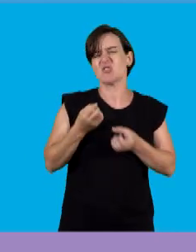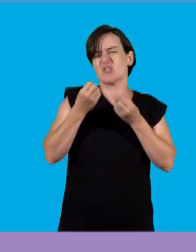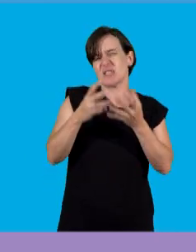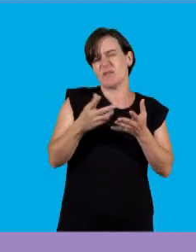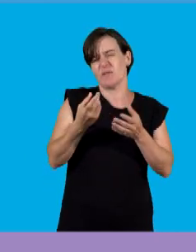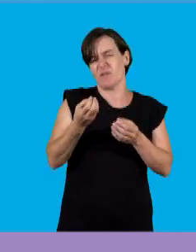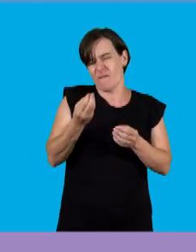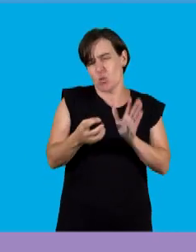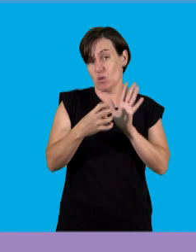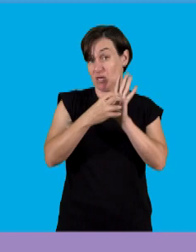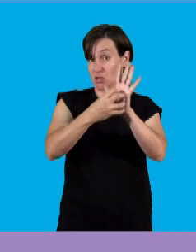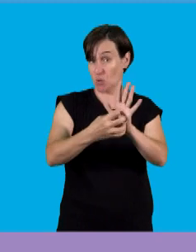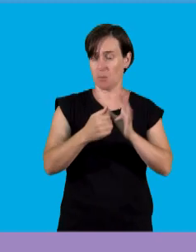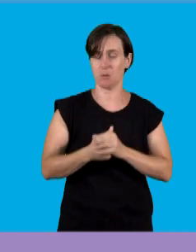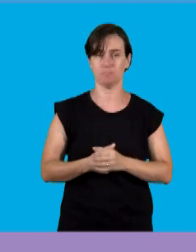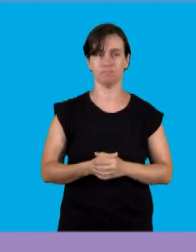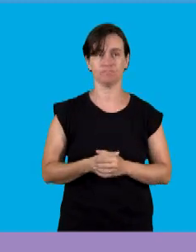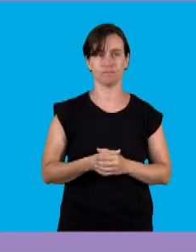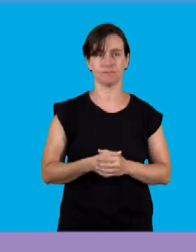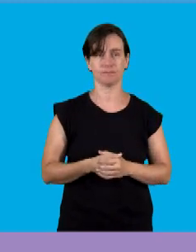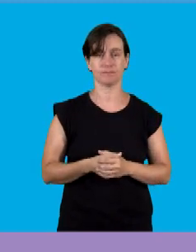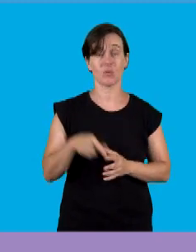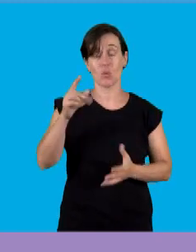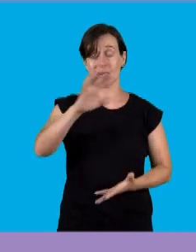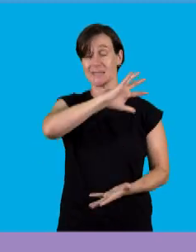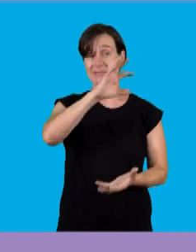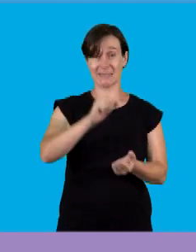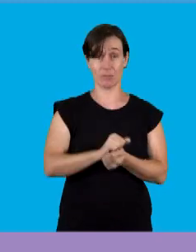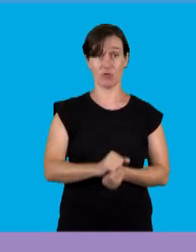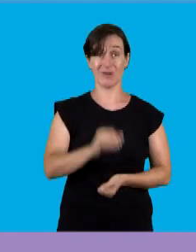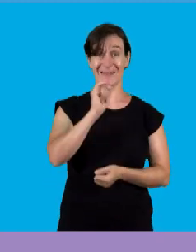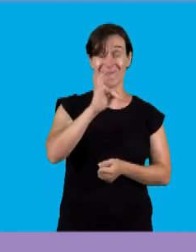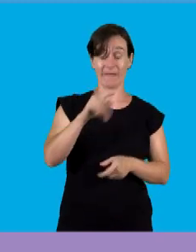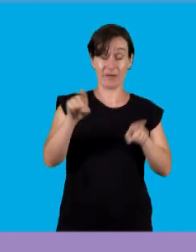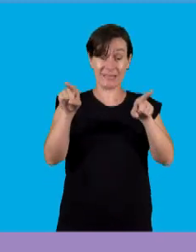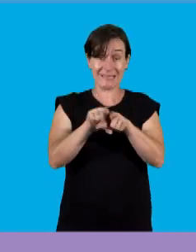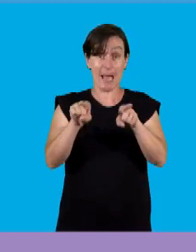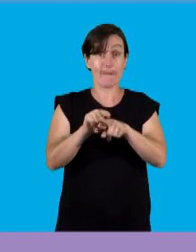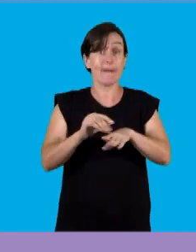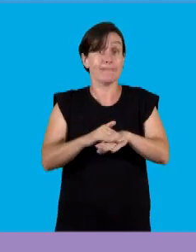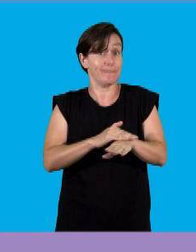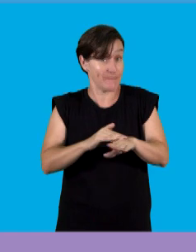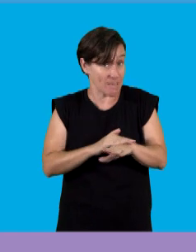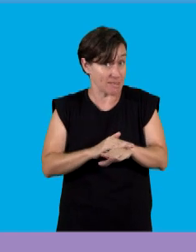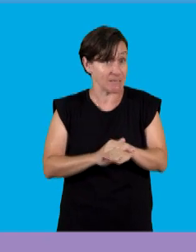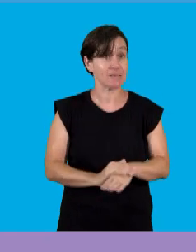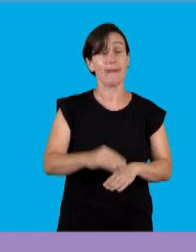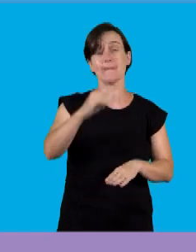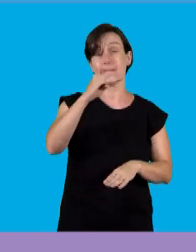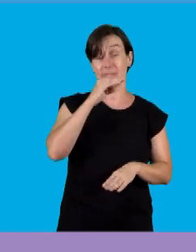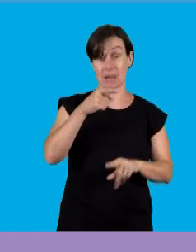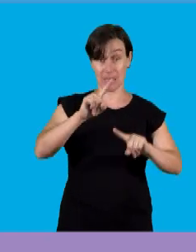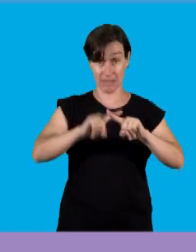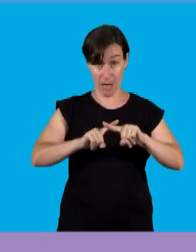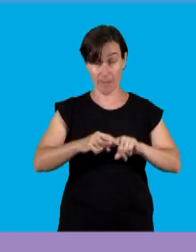2 examples. So again, just as a reminder, in summary, if I have the same base, then I am going